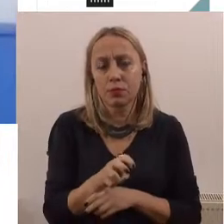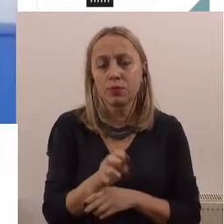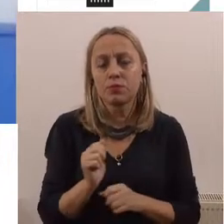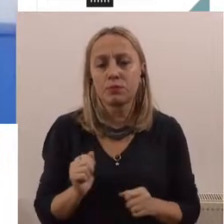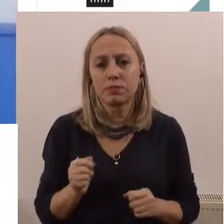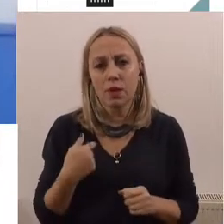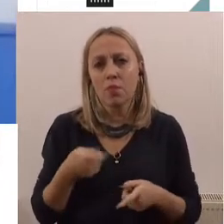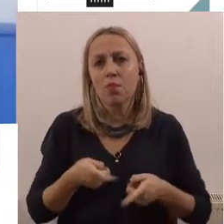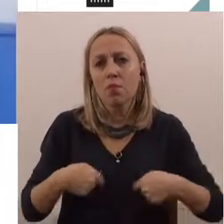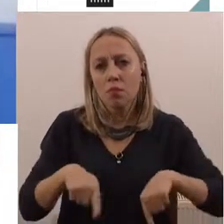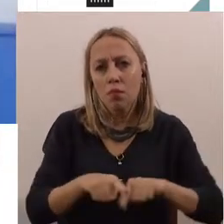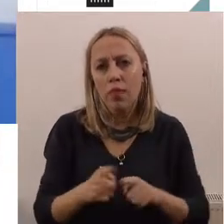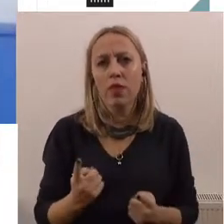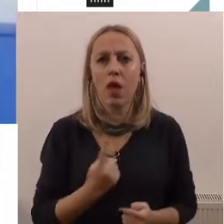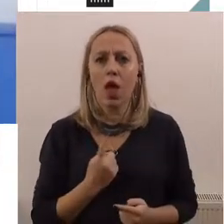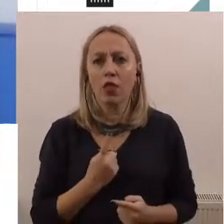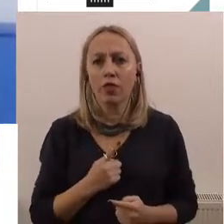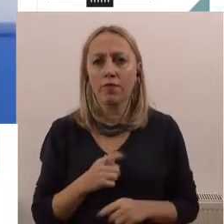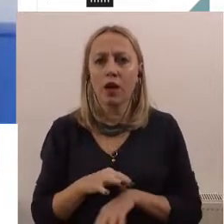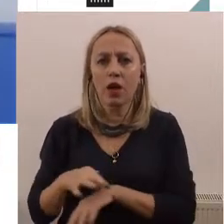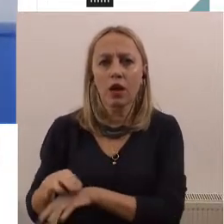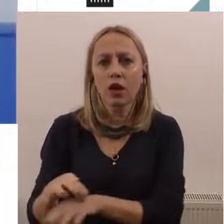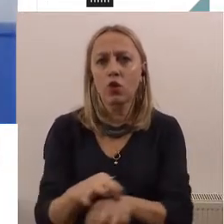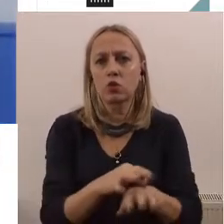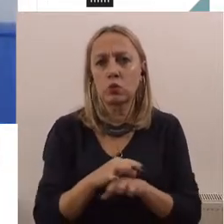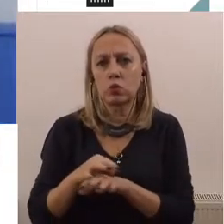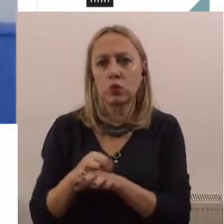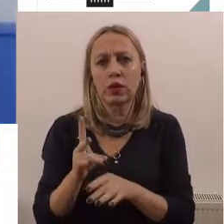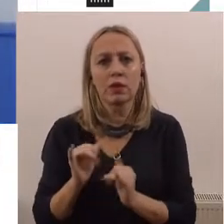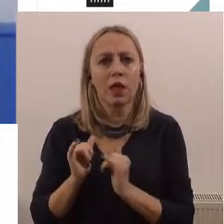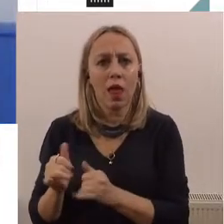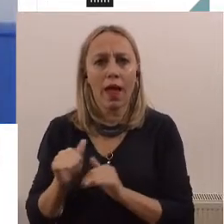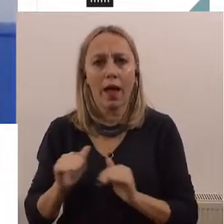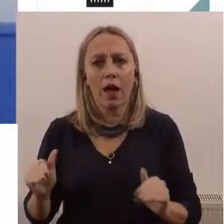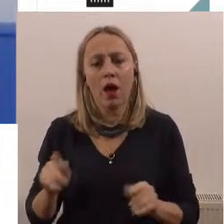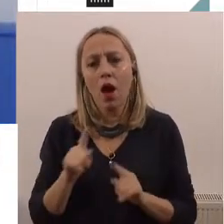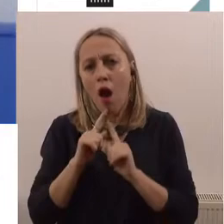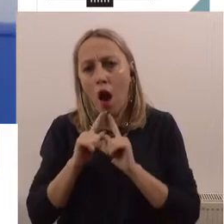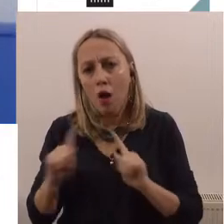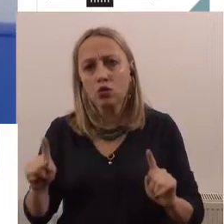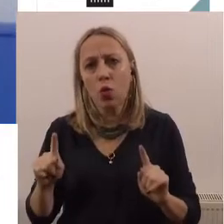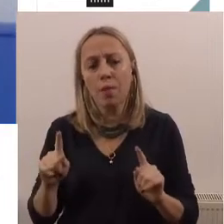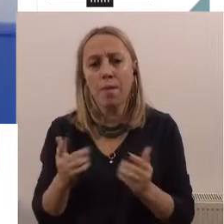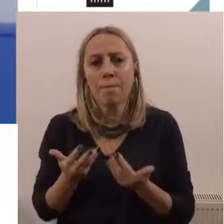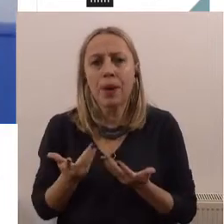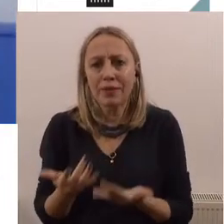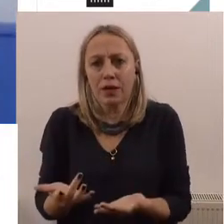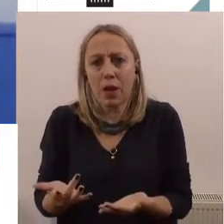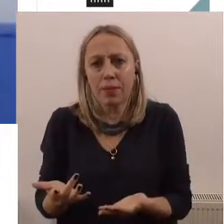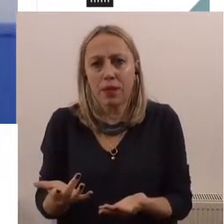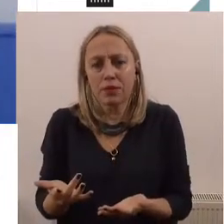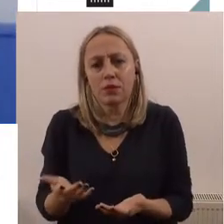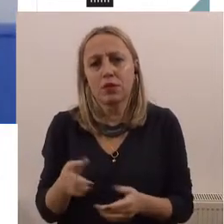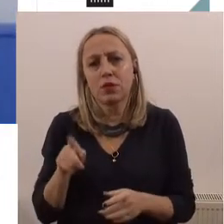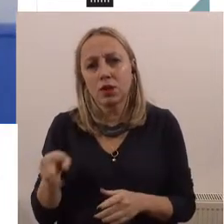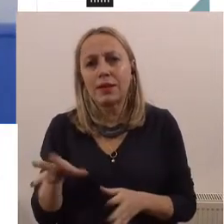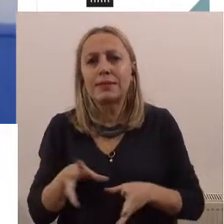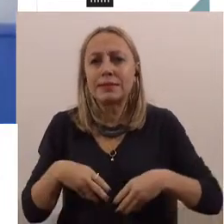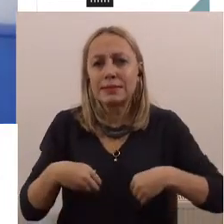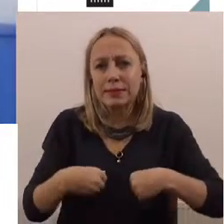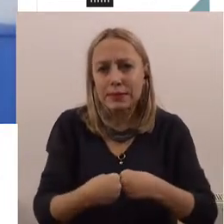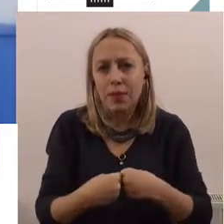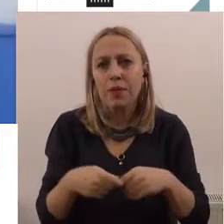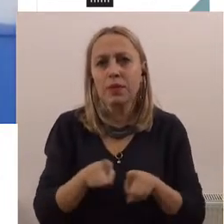And we also do private tours for people, for children who have special needs. So they cannot go in